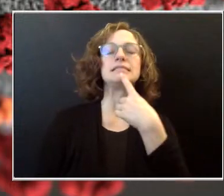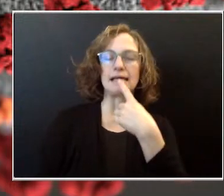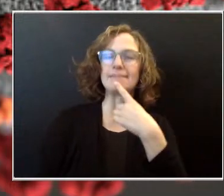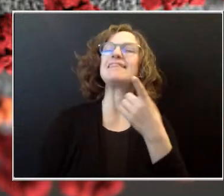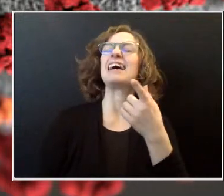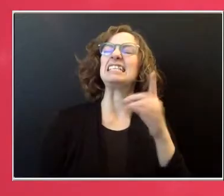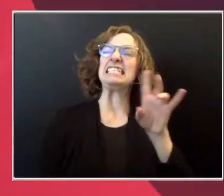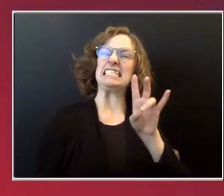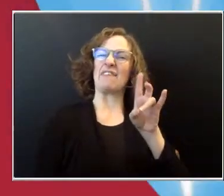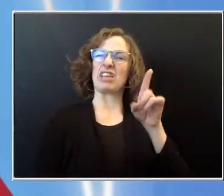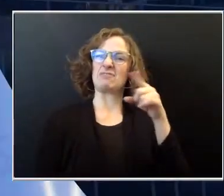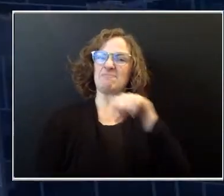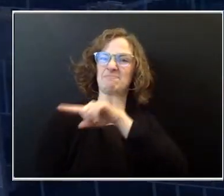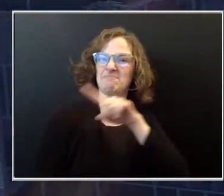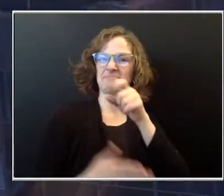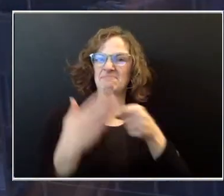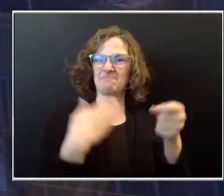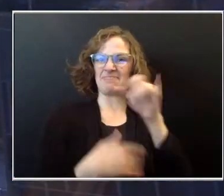this.